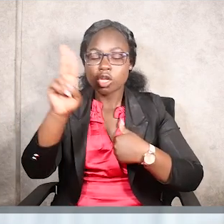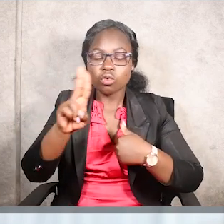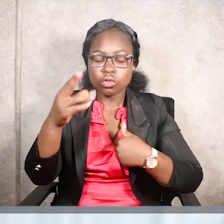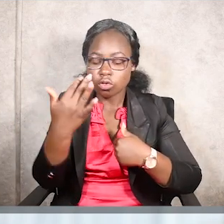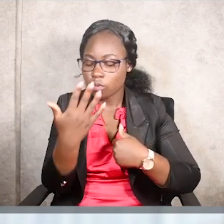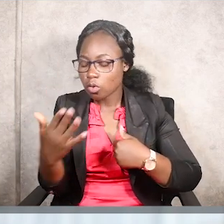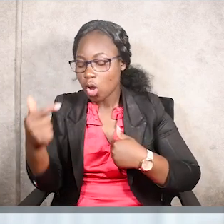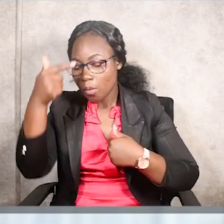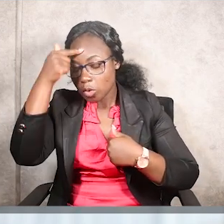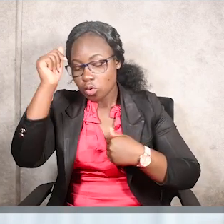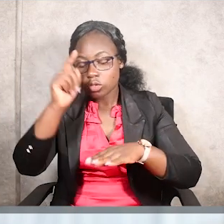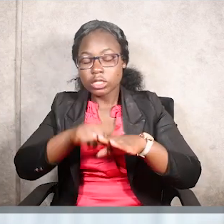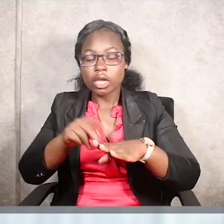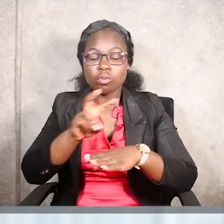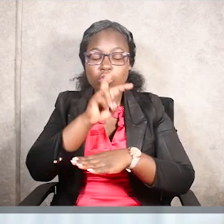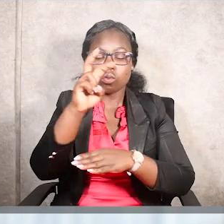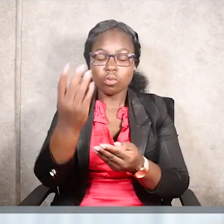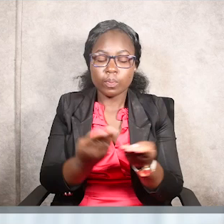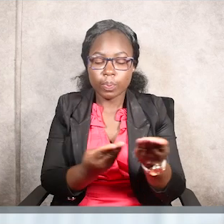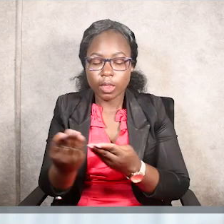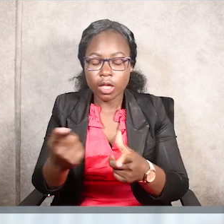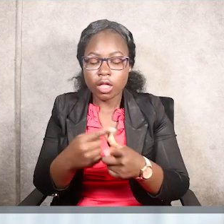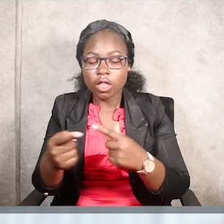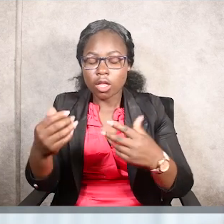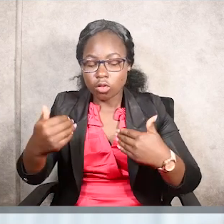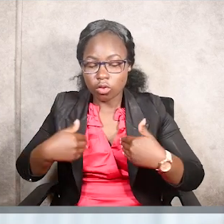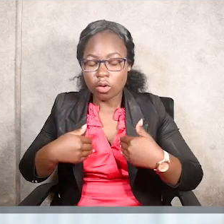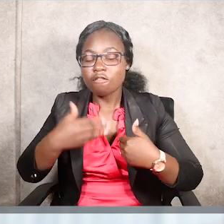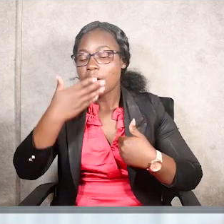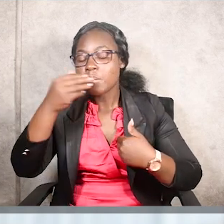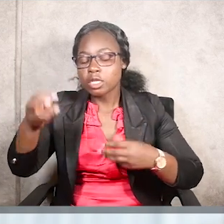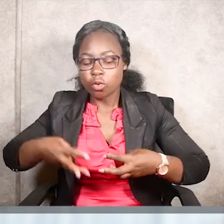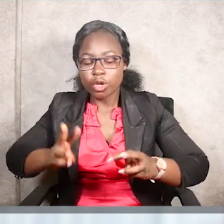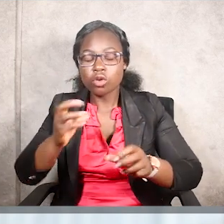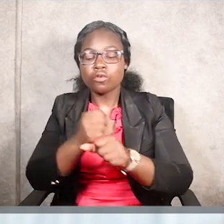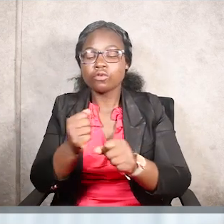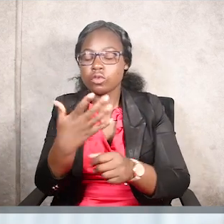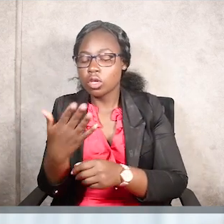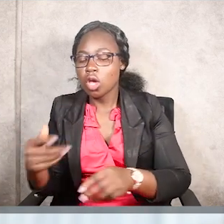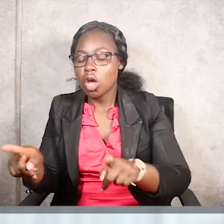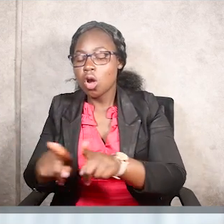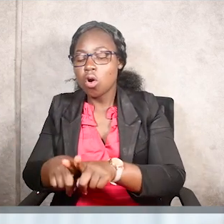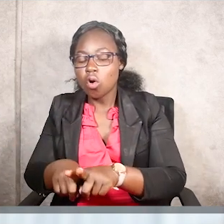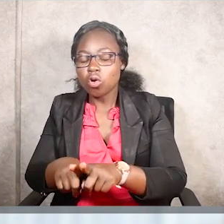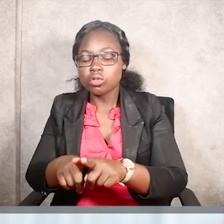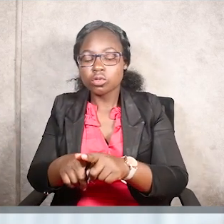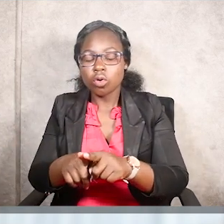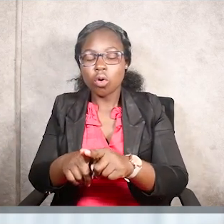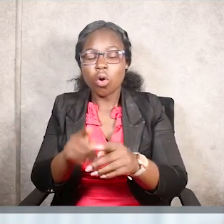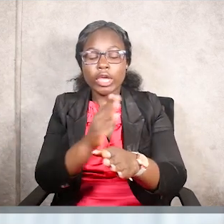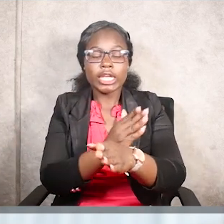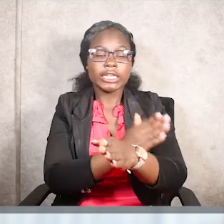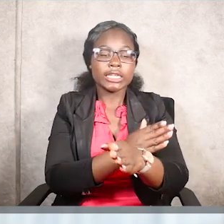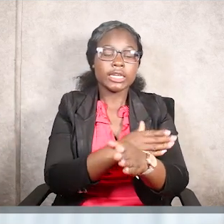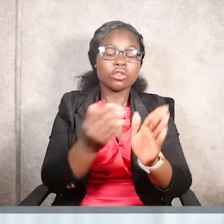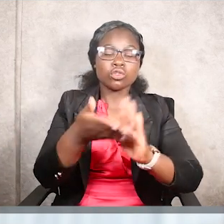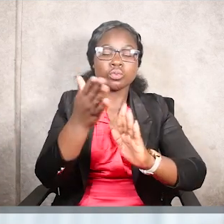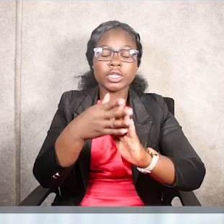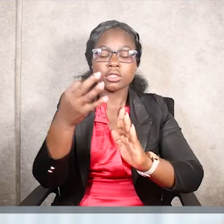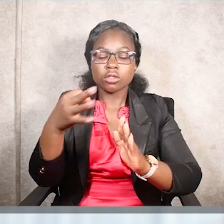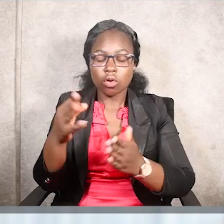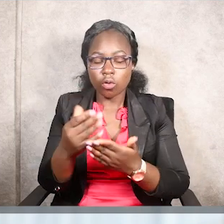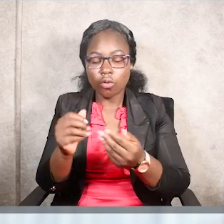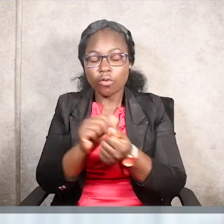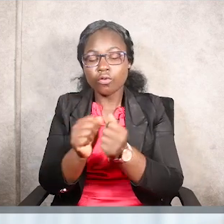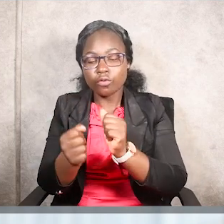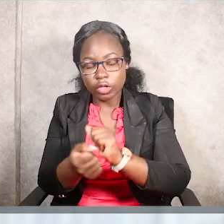resources because as you check your business, then you're crafting better ways of doing things. There's also increased speed of change implementation. You're